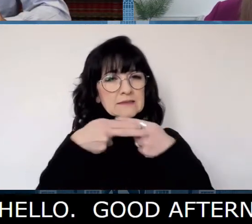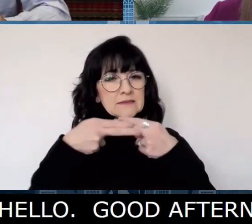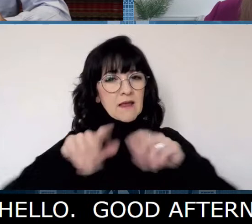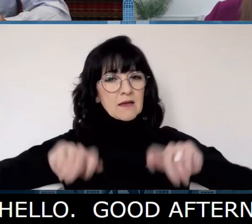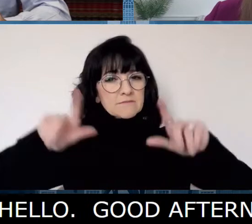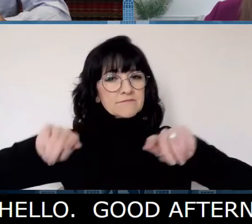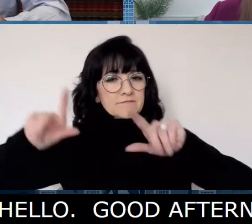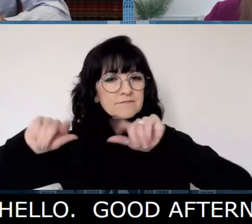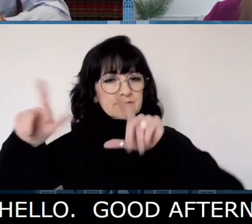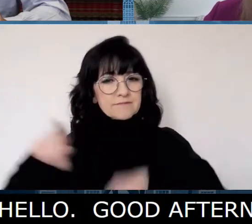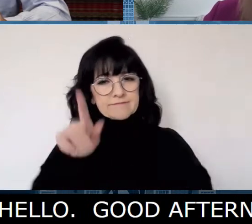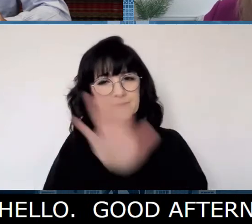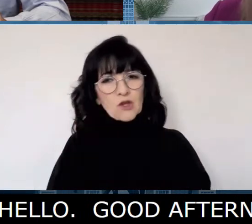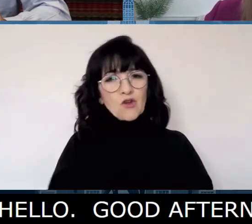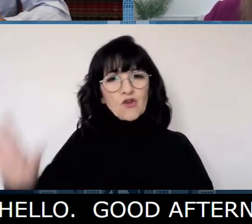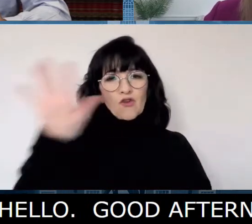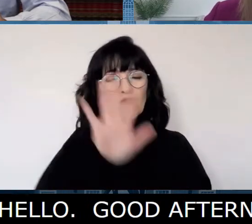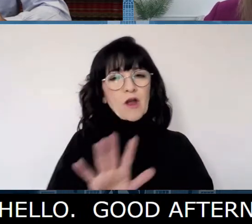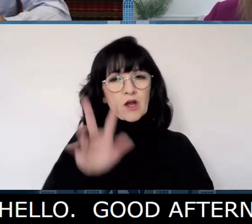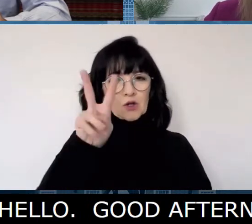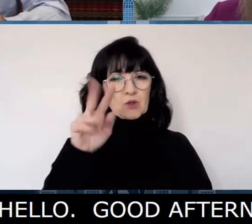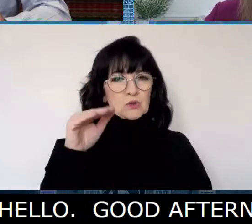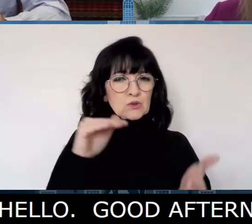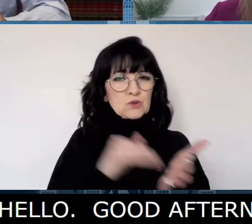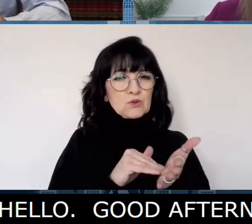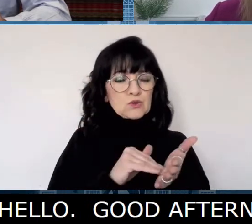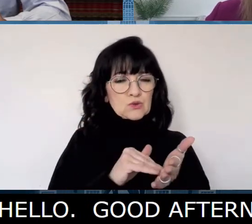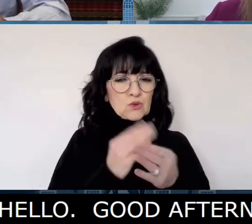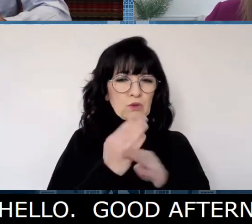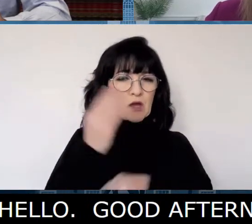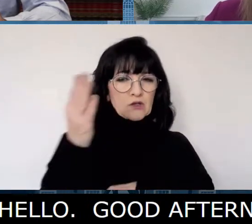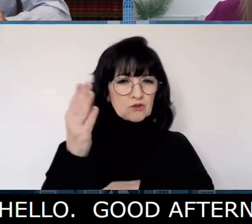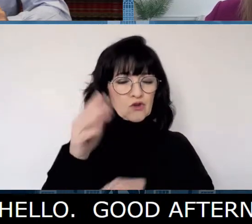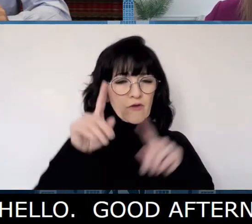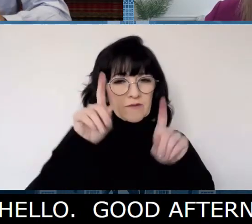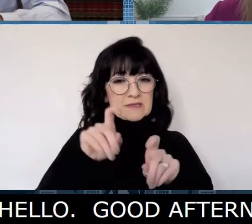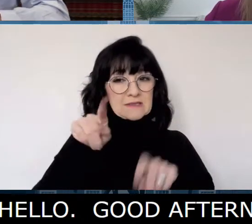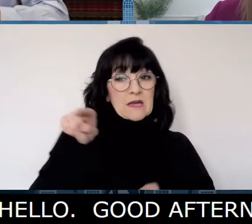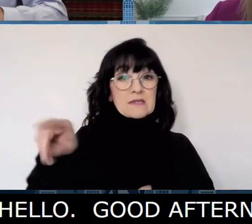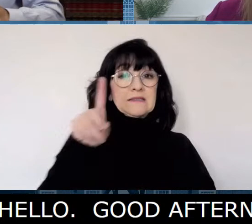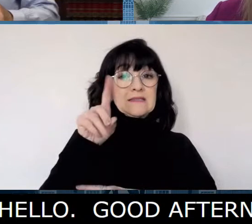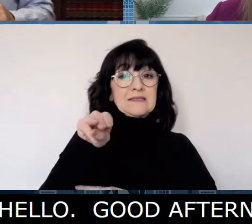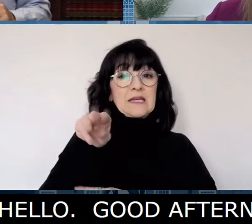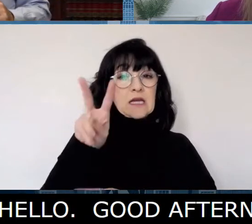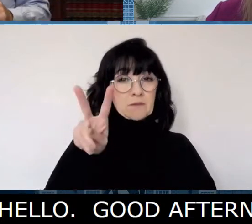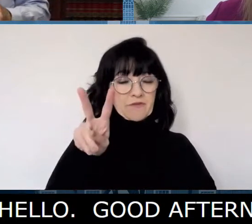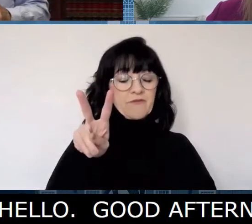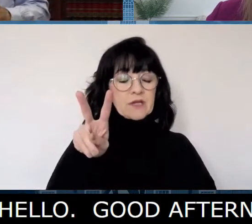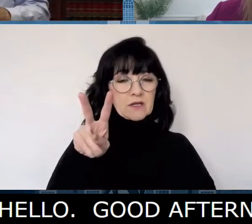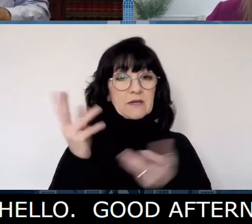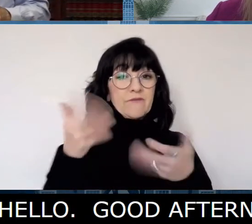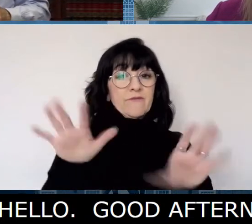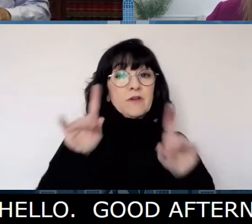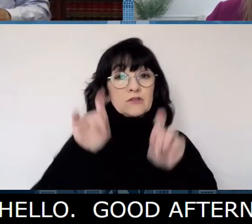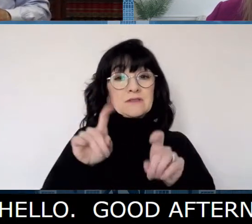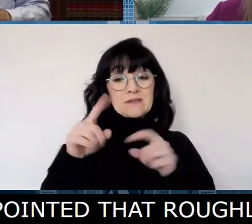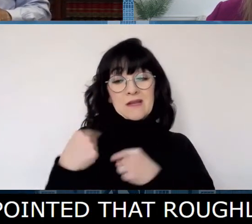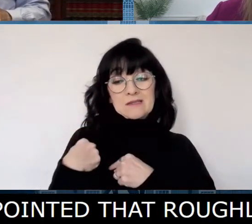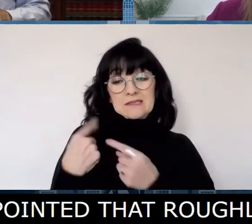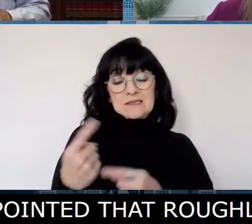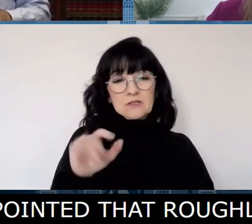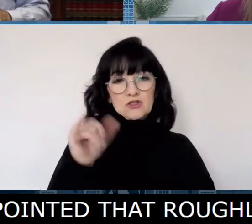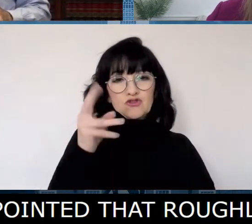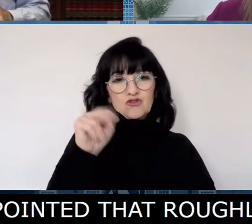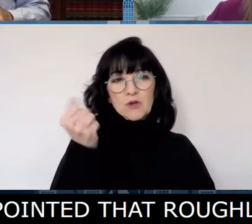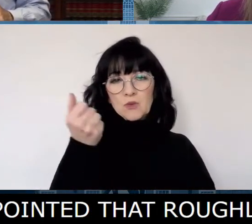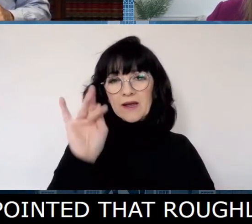roughly 2,400 tests at the DMV site were completed. As of January 18th, it was mentioned that